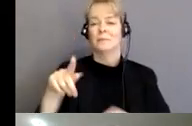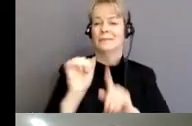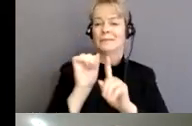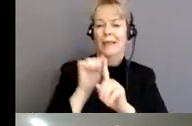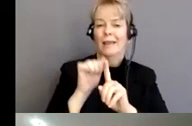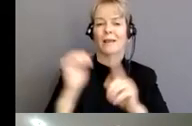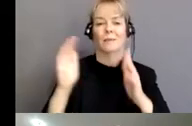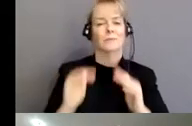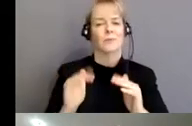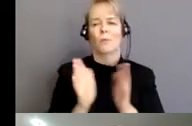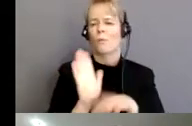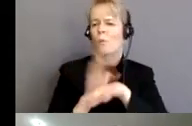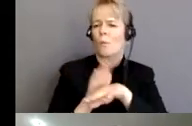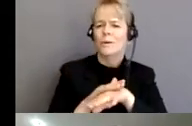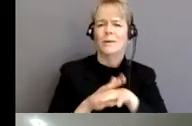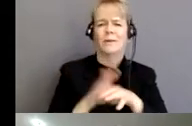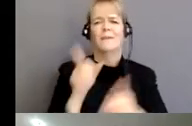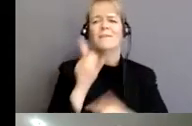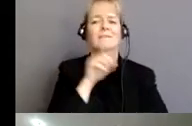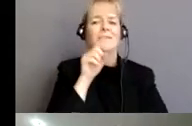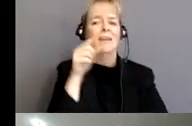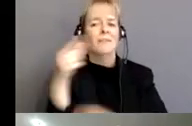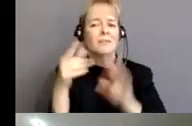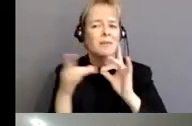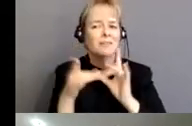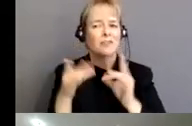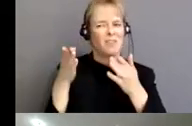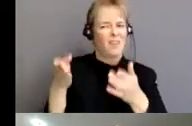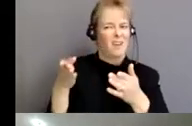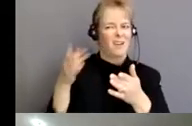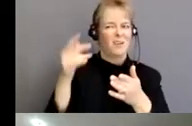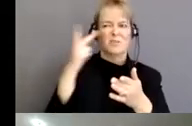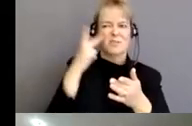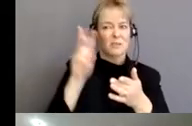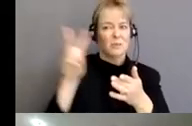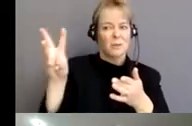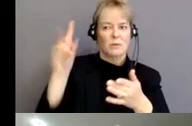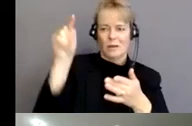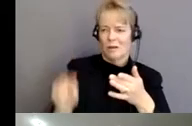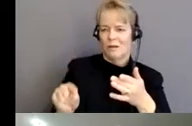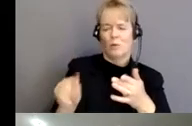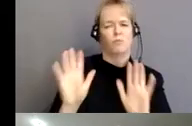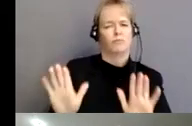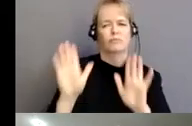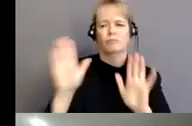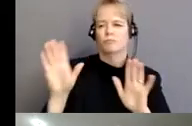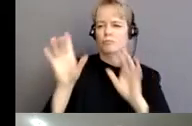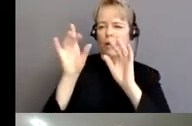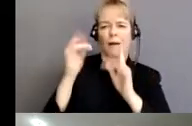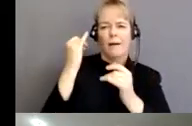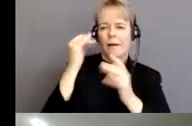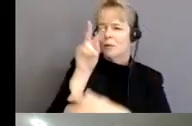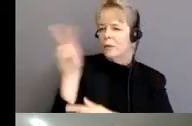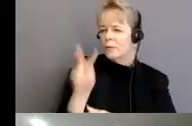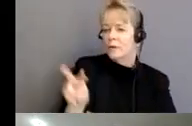your finances. And in addition to these messages, there's a lot of really great information on the website, just about finances